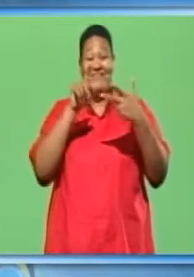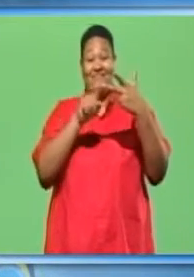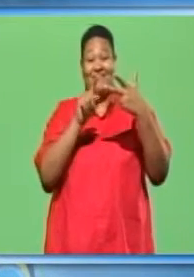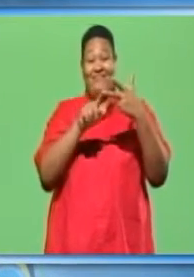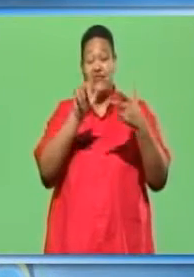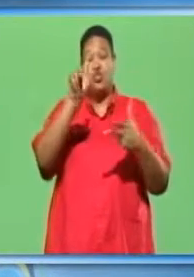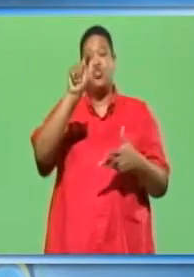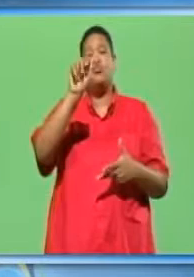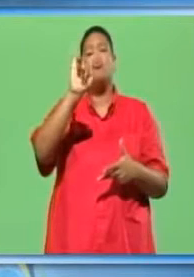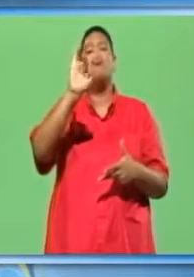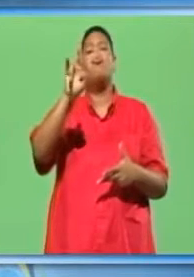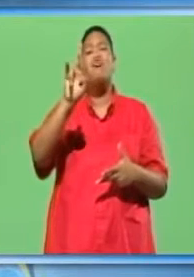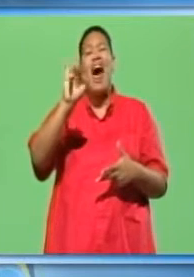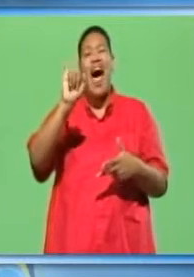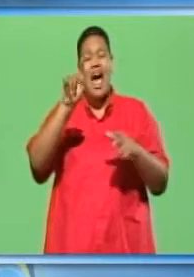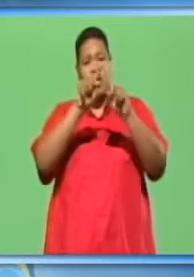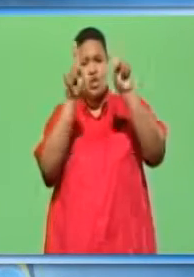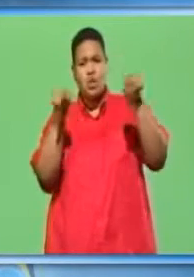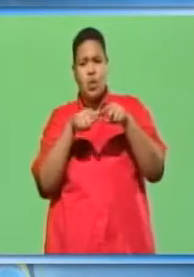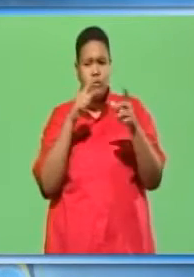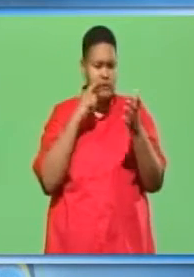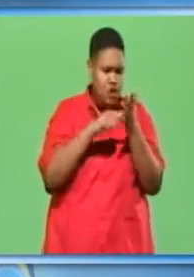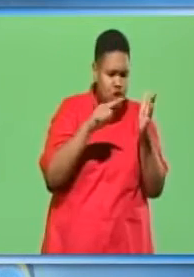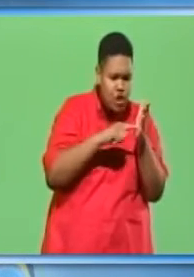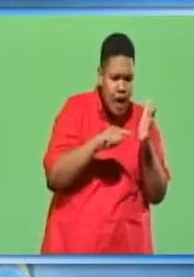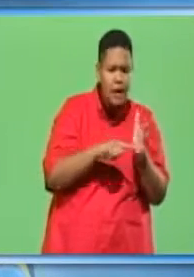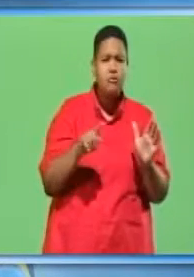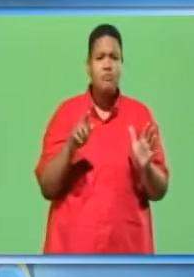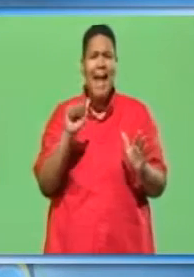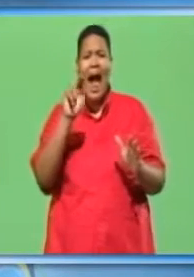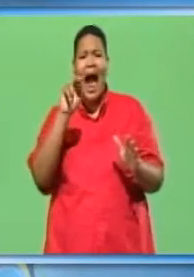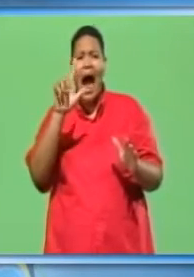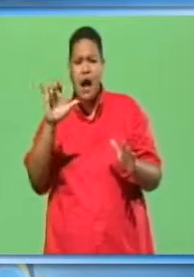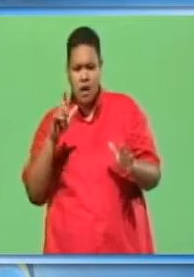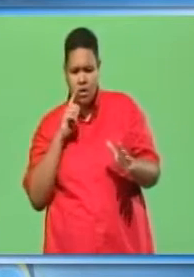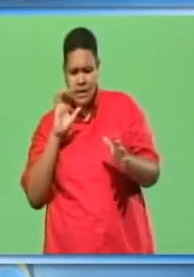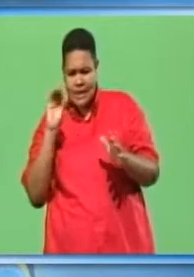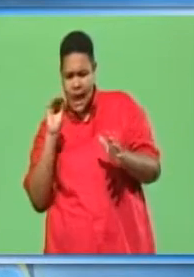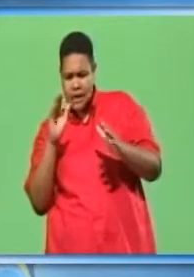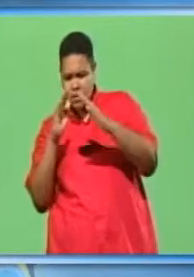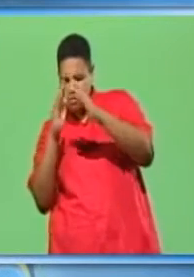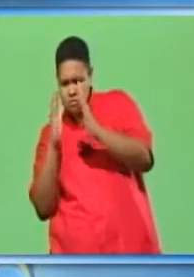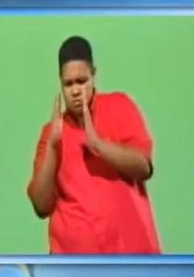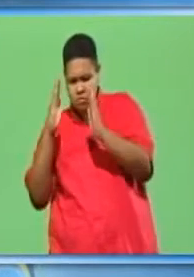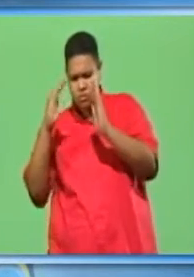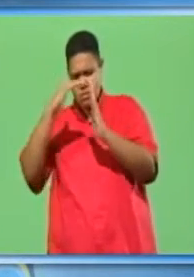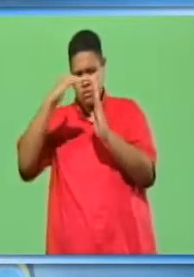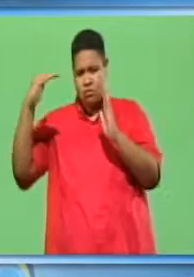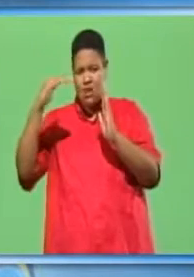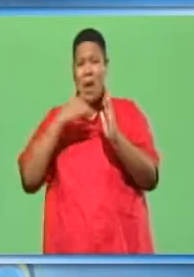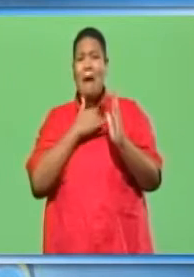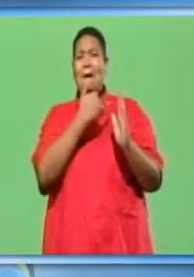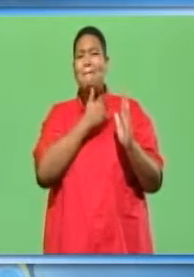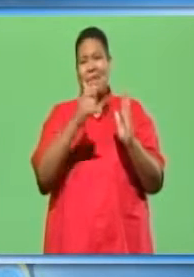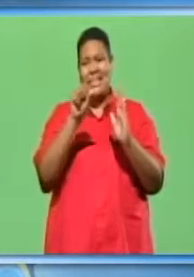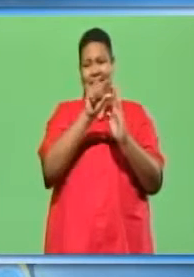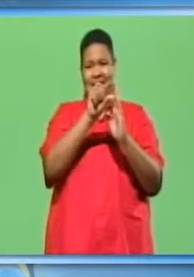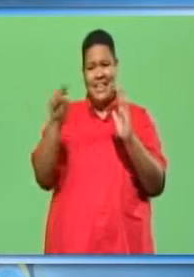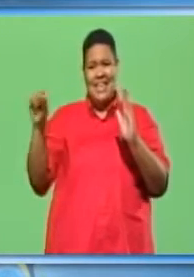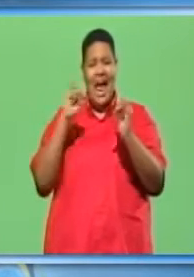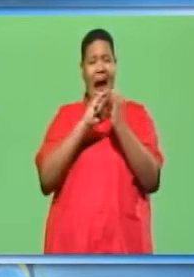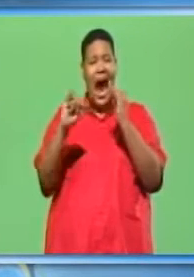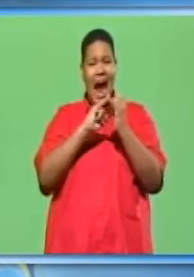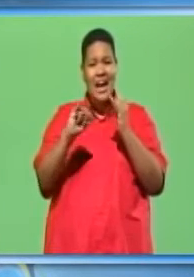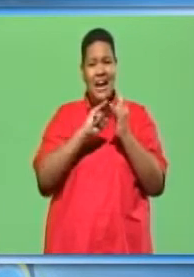tri-square is used for setting out and checking right angles. It consists of a graduated steel blade, which is fixed at